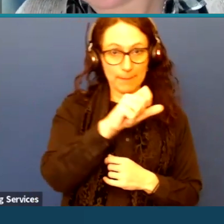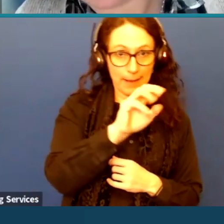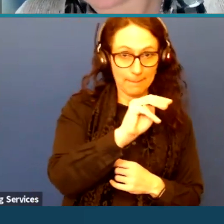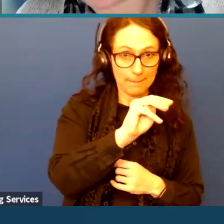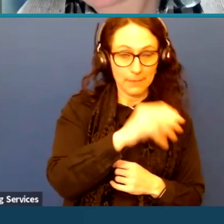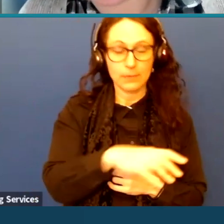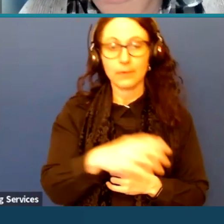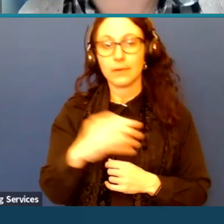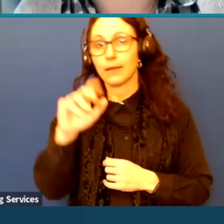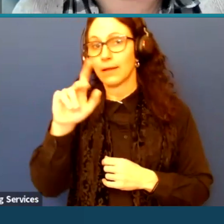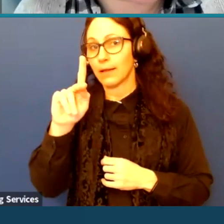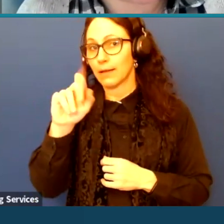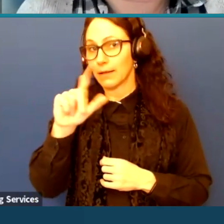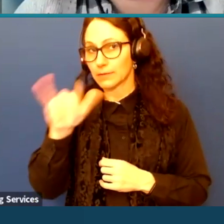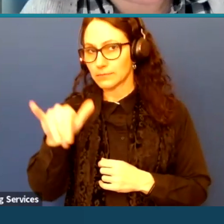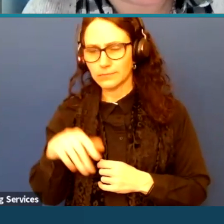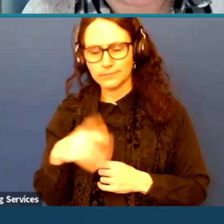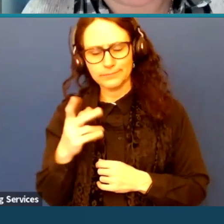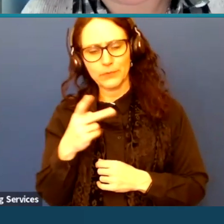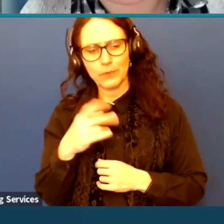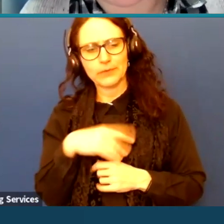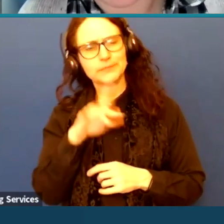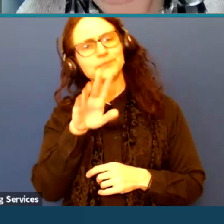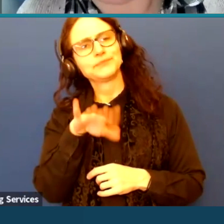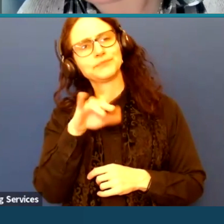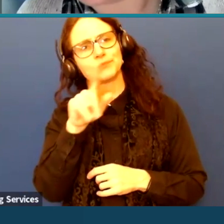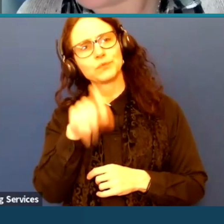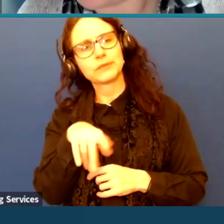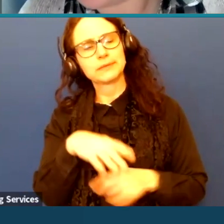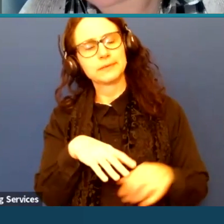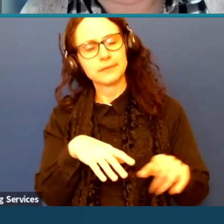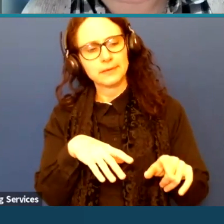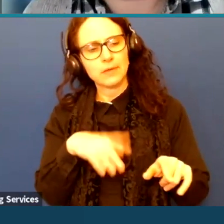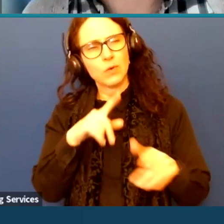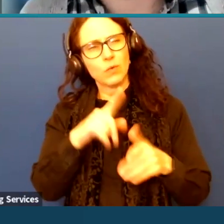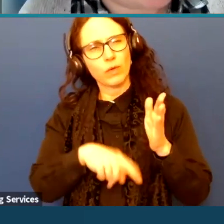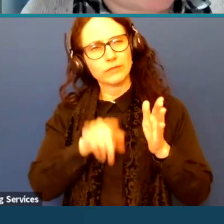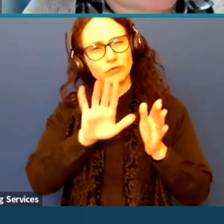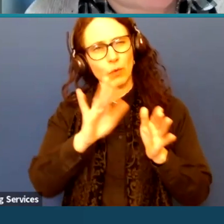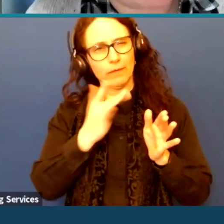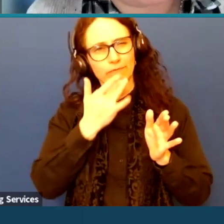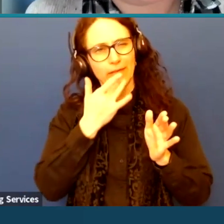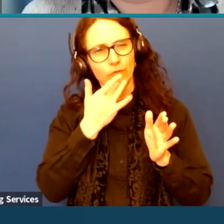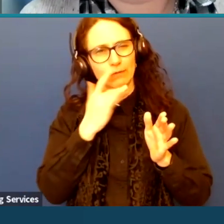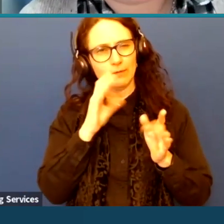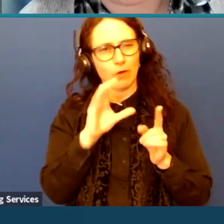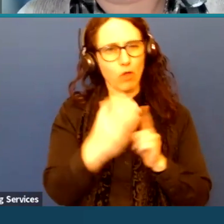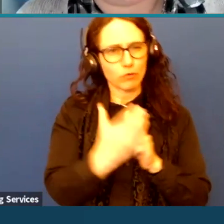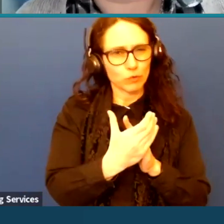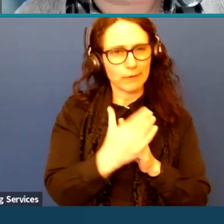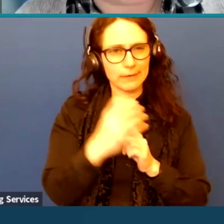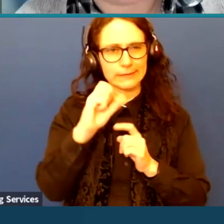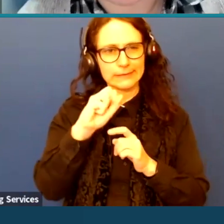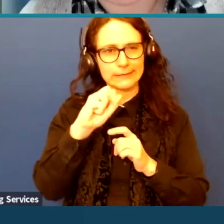be, can you tell me as a service animal handler, a user, what is your favorite like cultural space and like that you